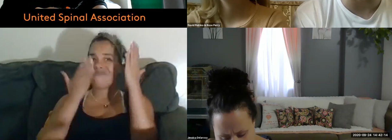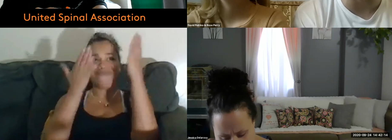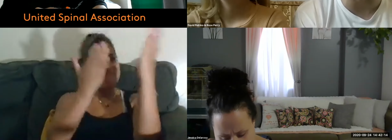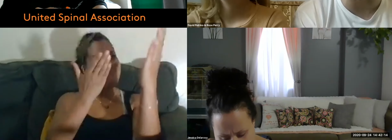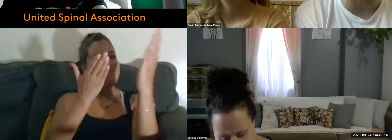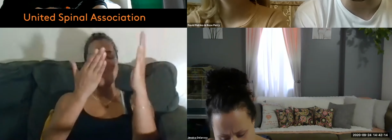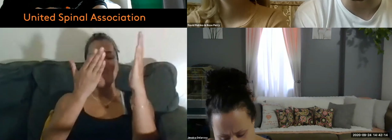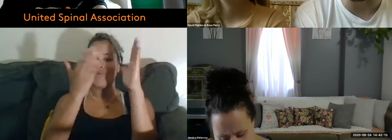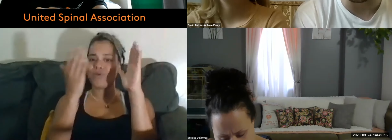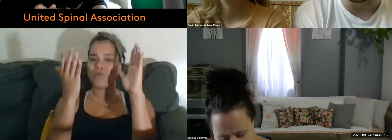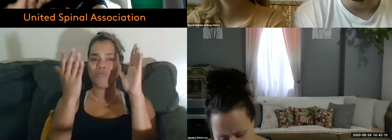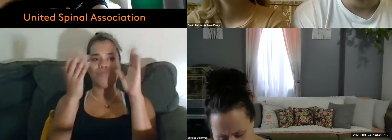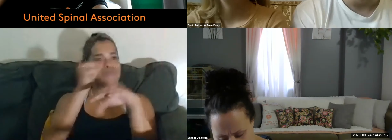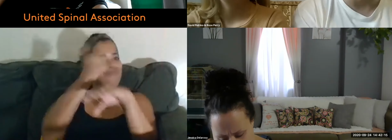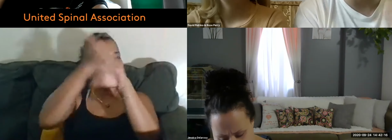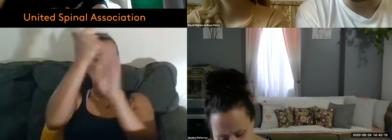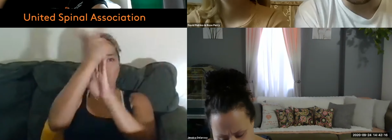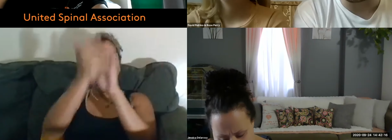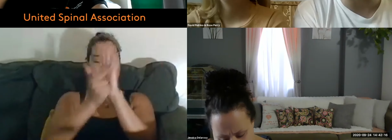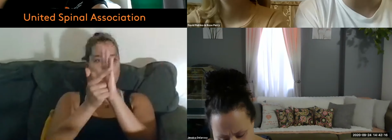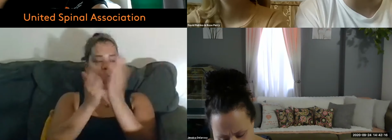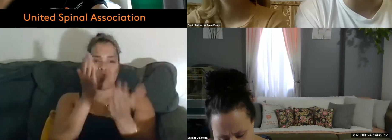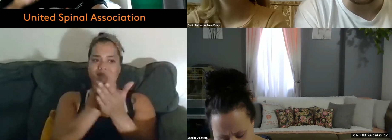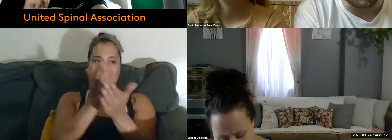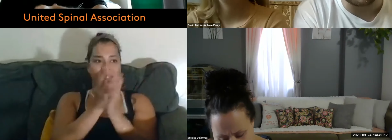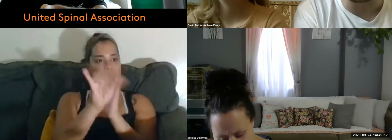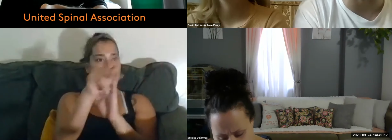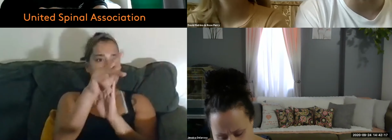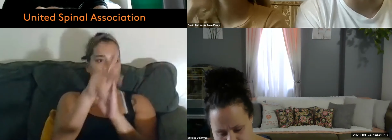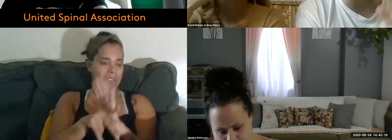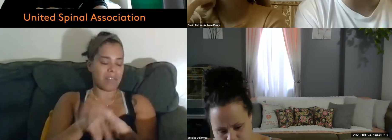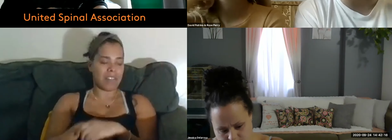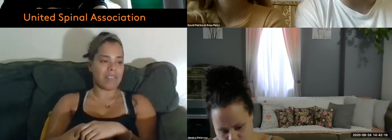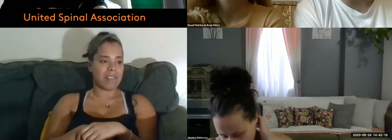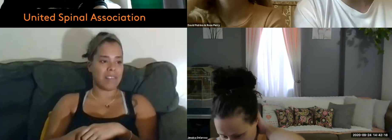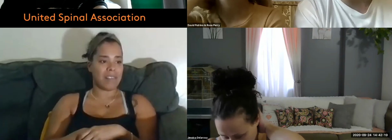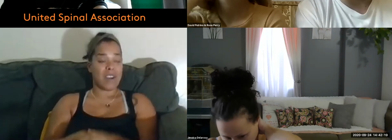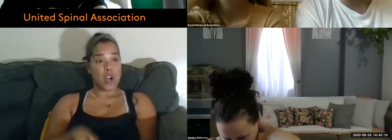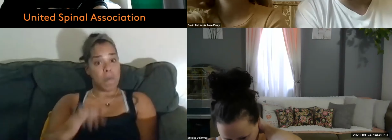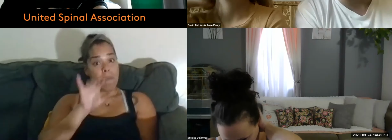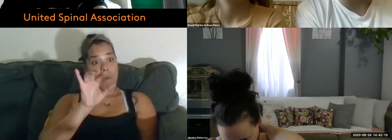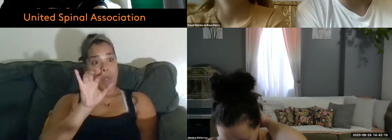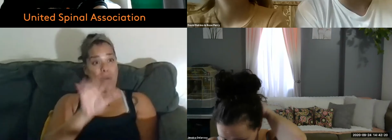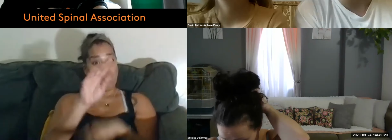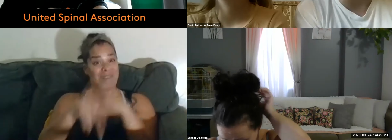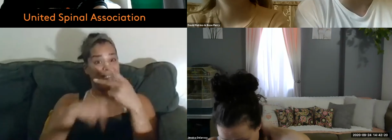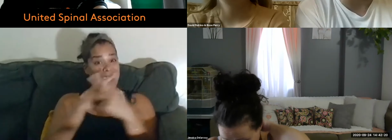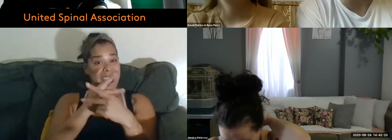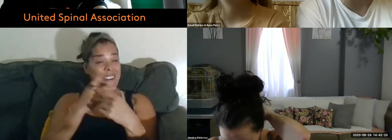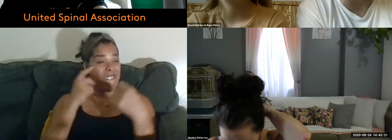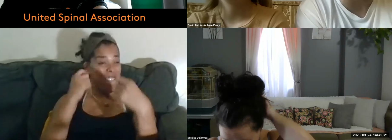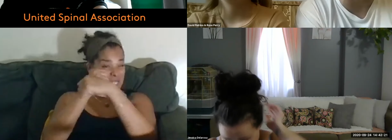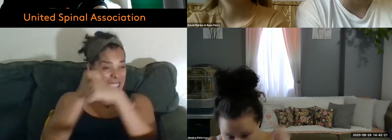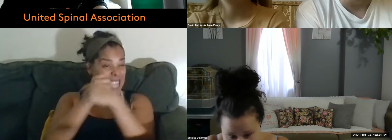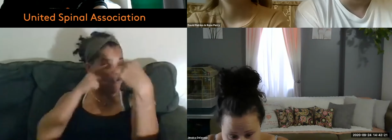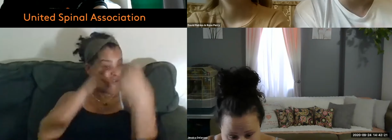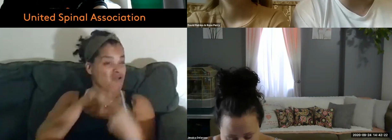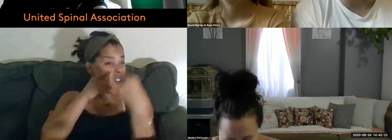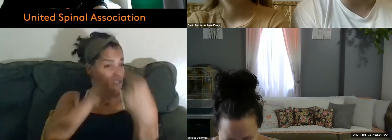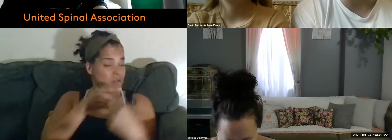that policy from going through. But these are the sorts of fights that we need to pay attention to, first of all, because I promise